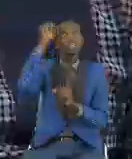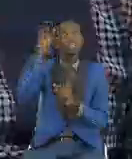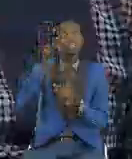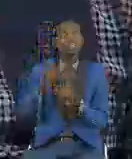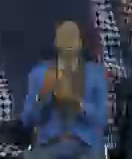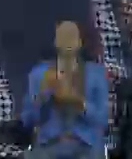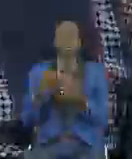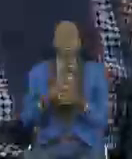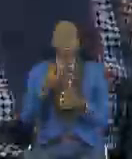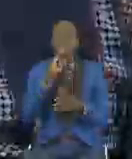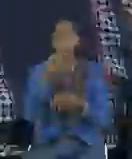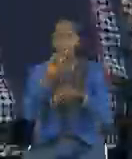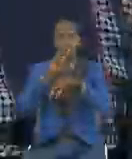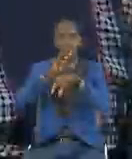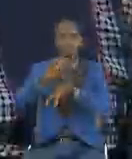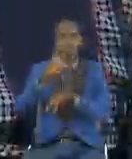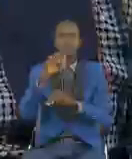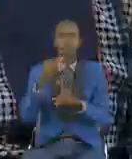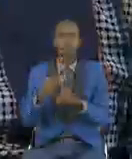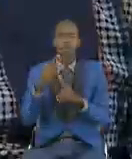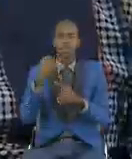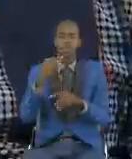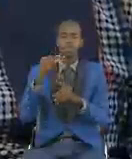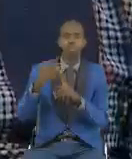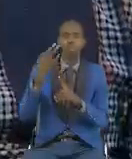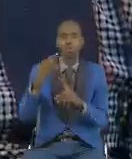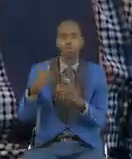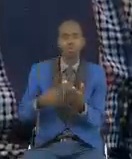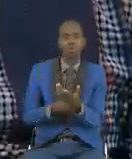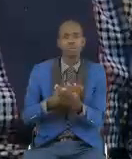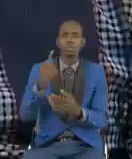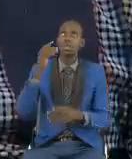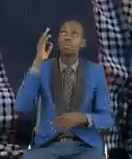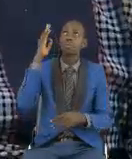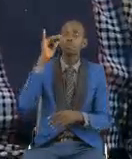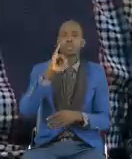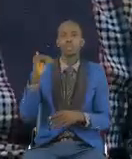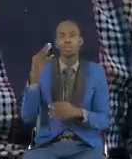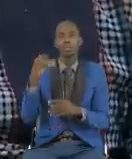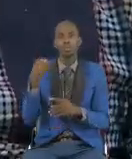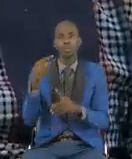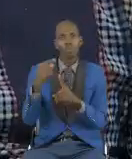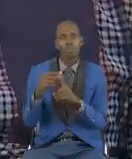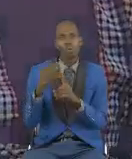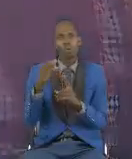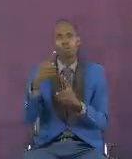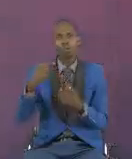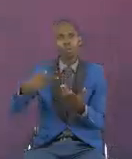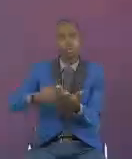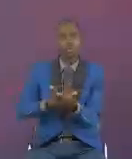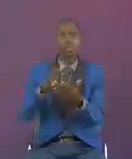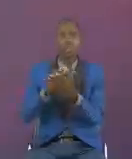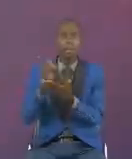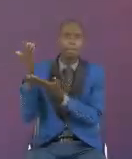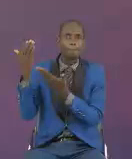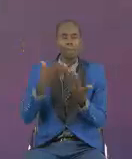of the word. The word of the gospel. The preaching of the word of the gospel that brings the conversions.